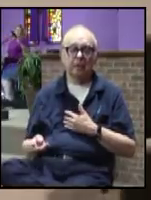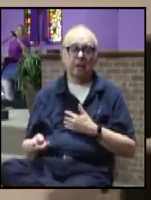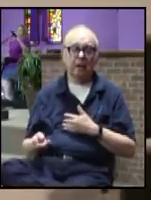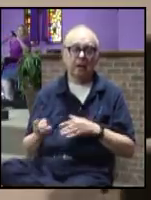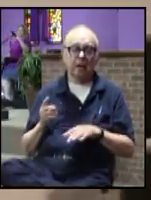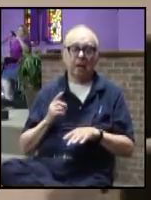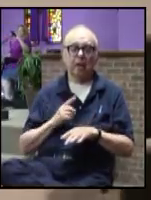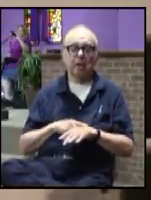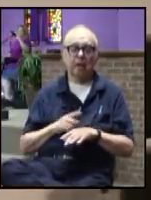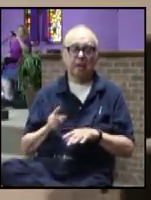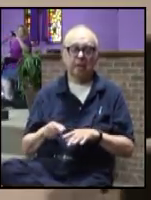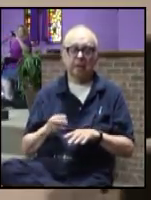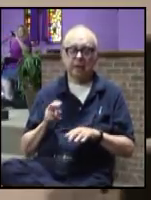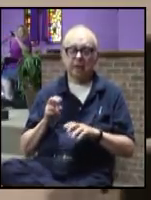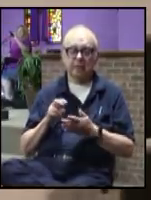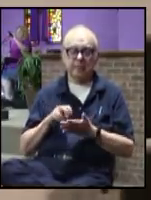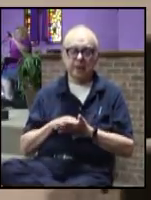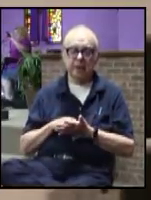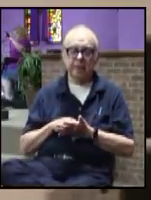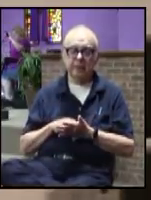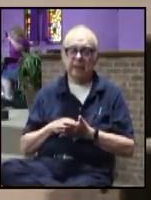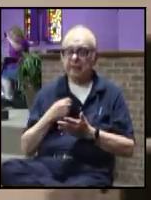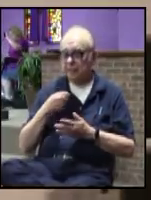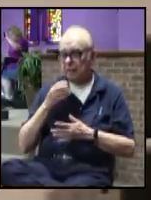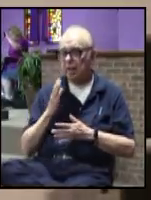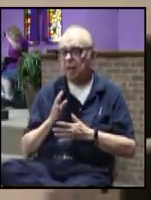And there are times I had to get down and say, God, I